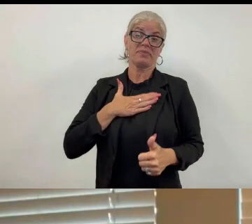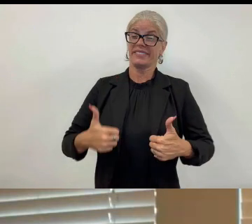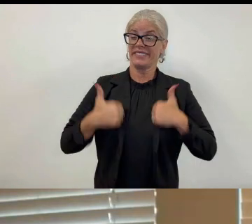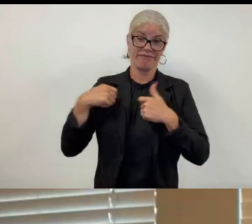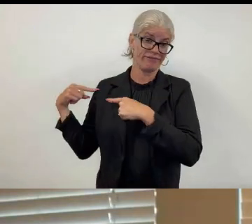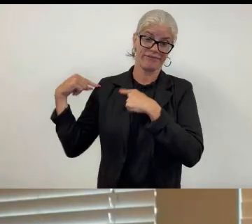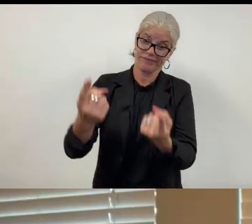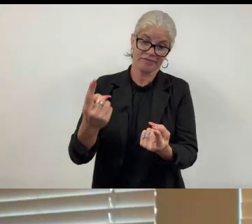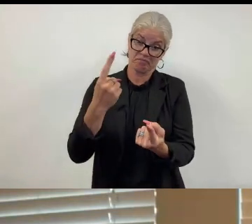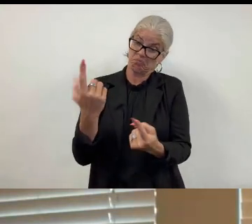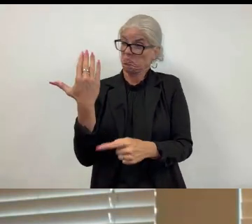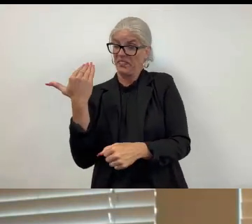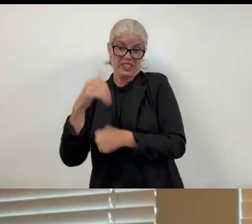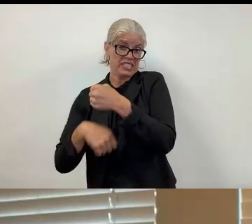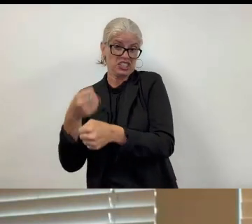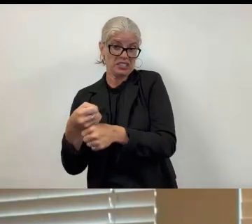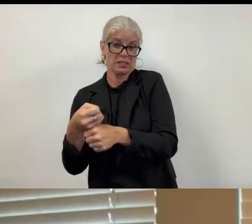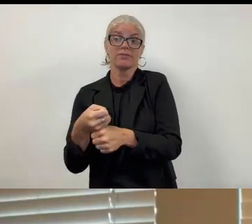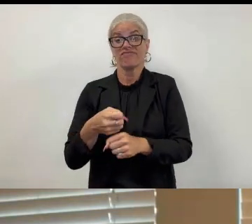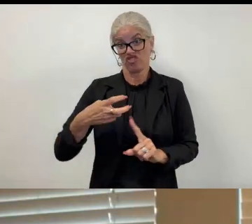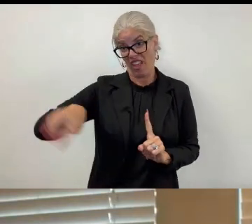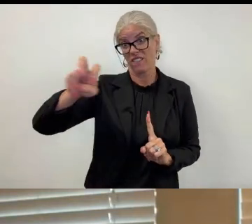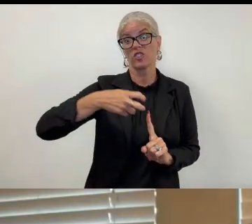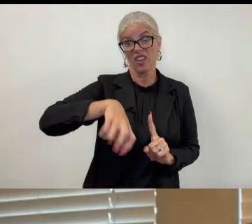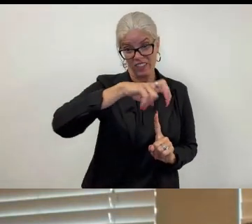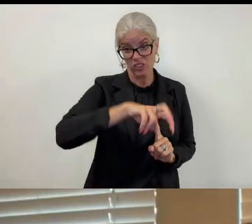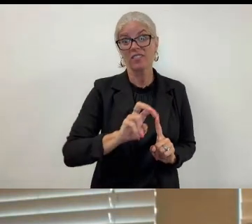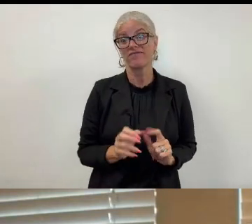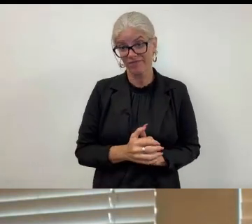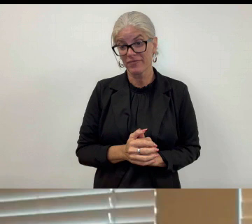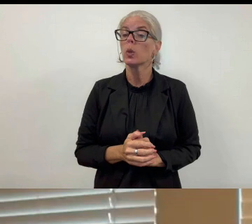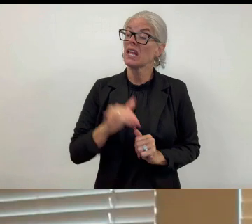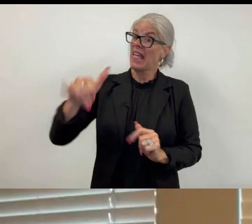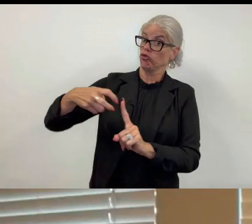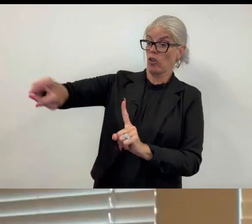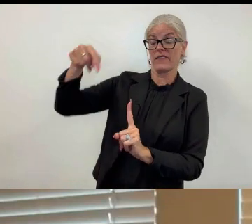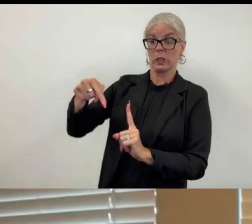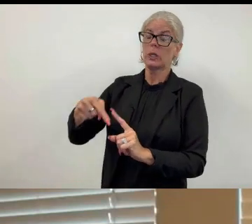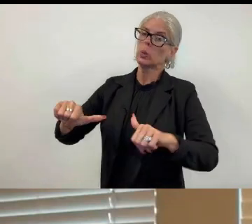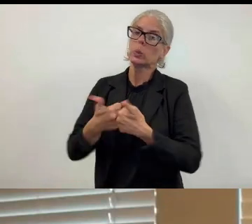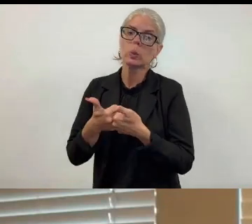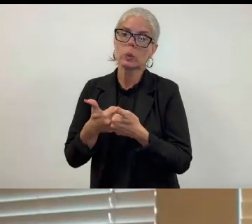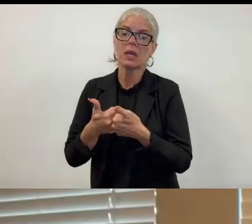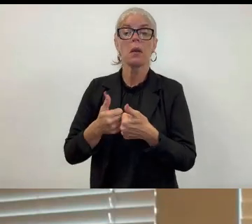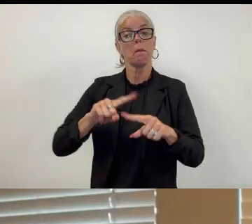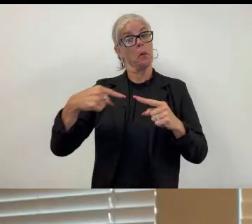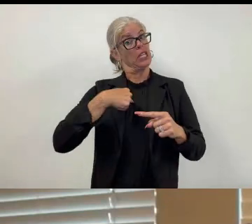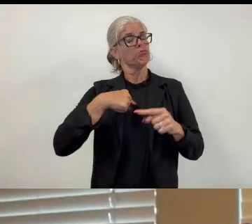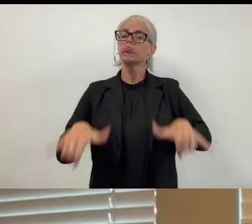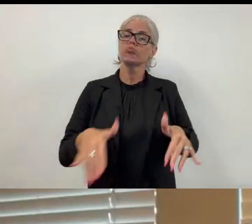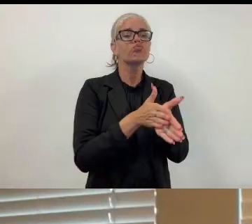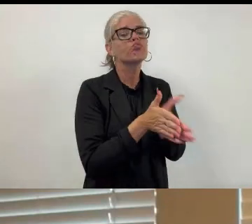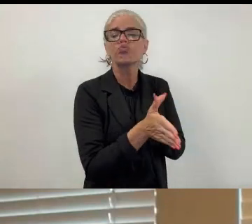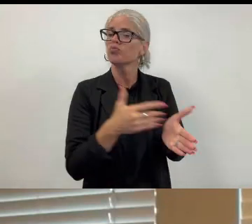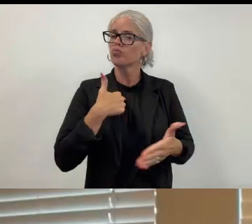of portion of my life in the past 15 years or so, I would say traveling has definitely become more